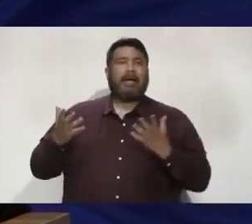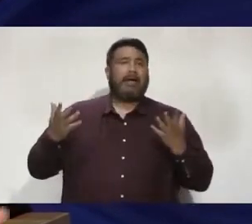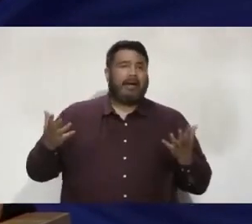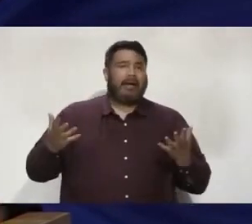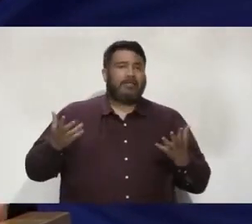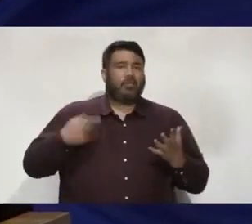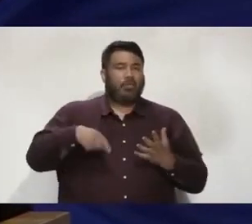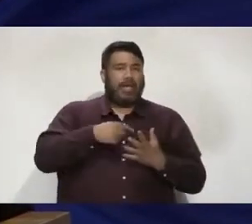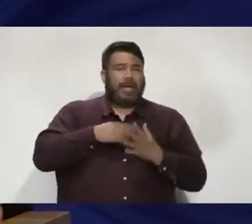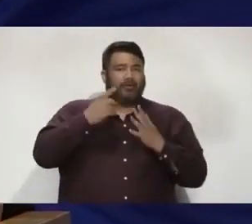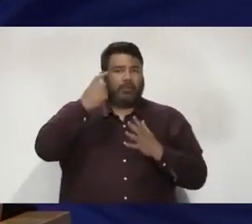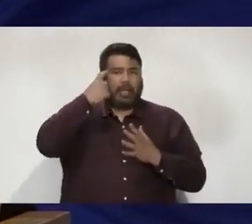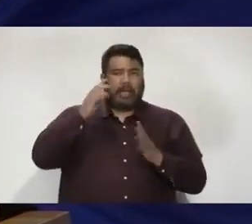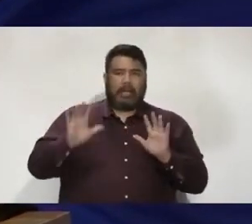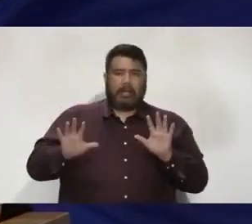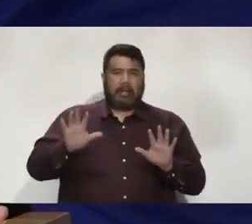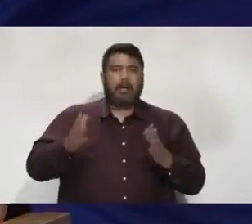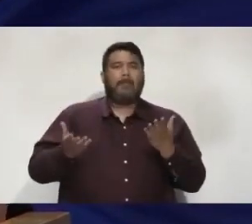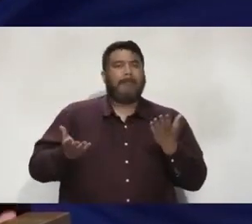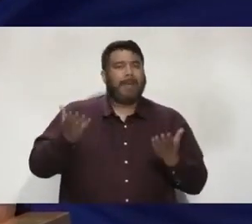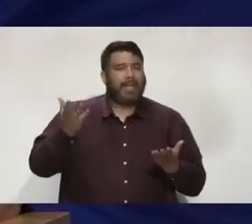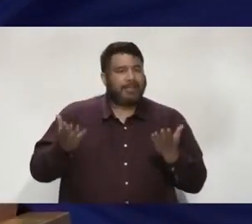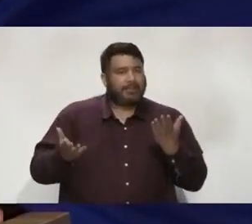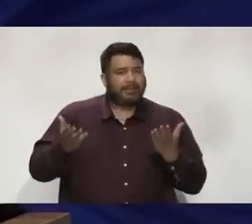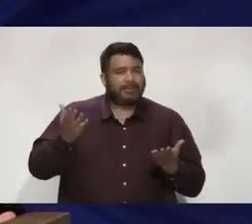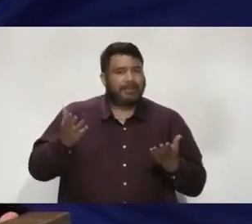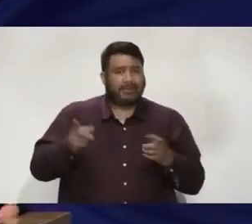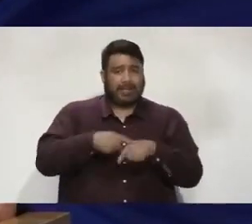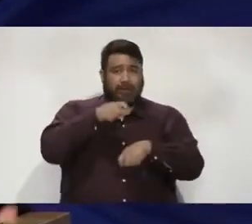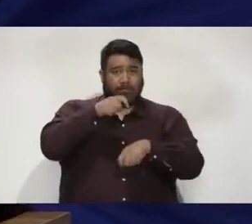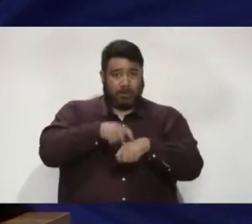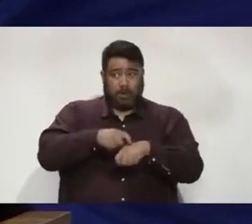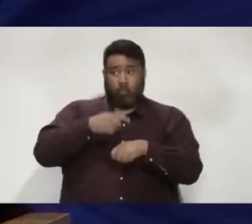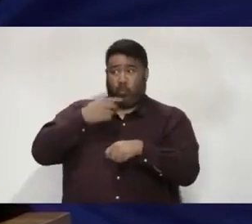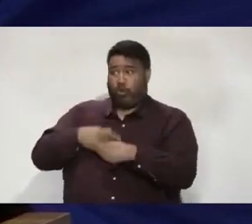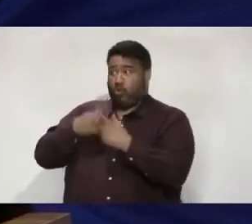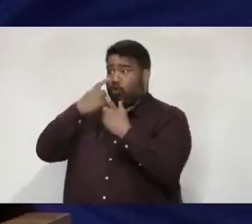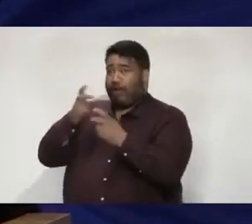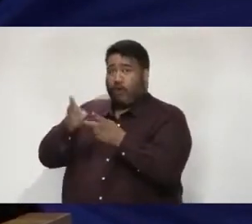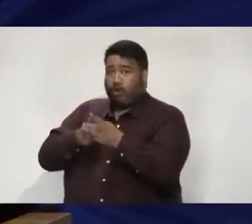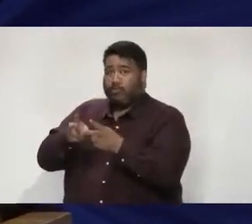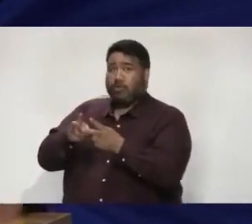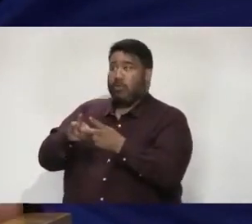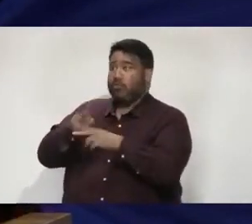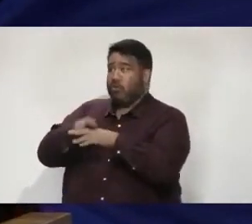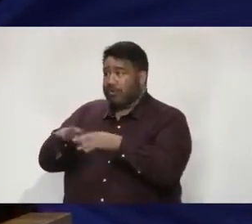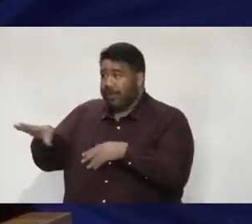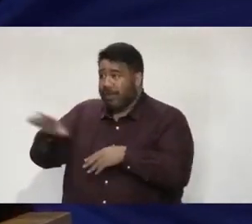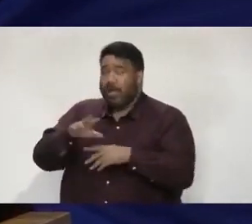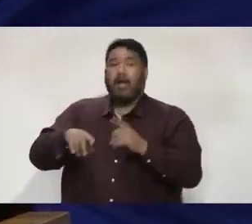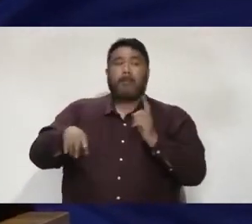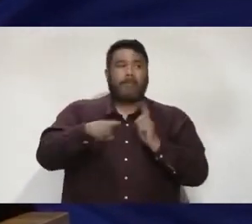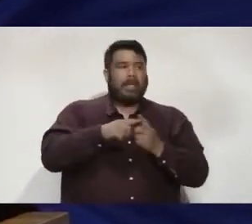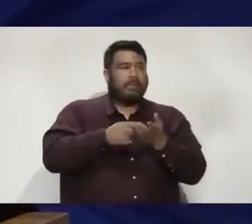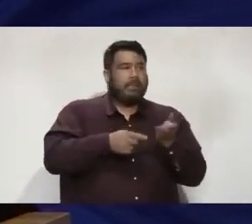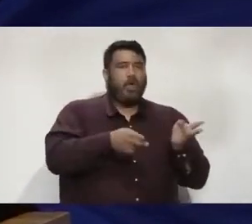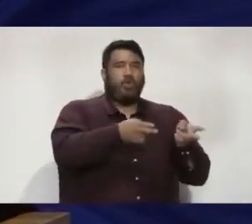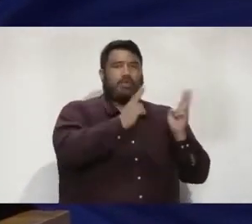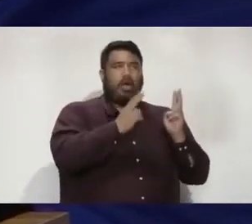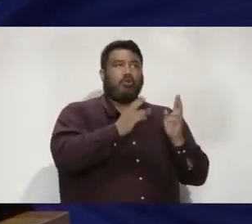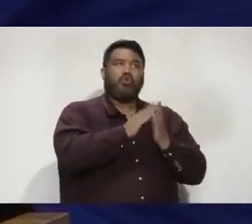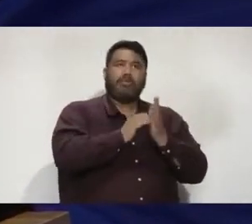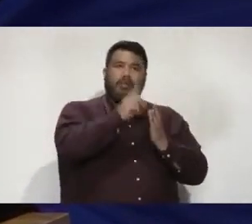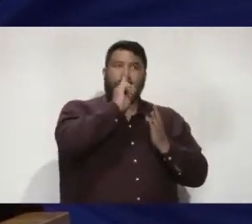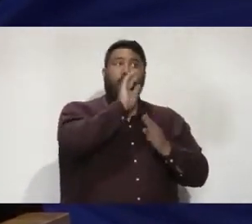about what the right balance is in terms of the ability of New Zealanders to return home, how we might want to open our border